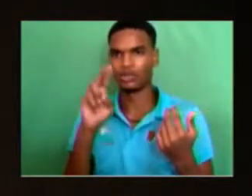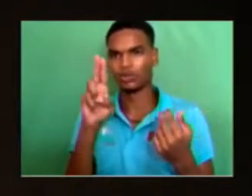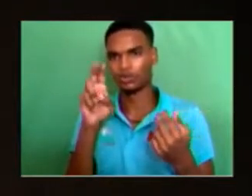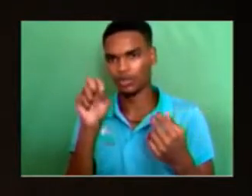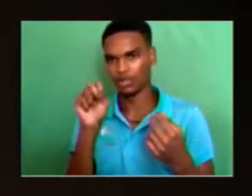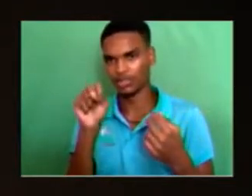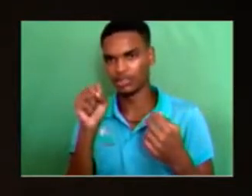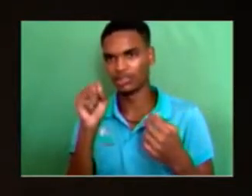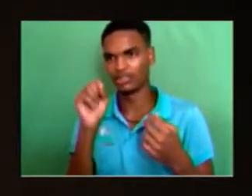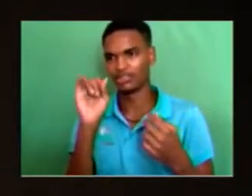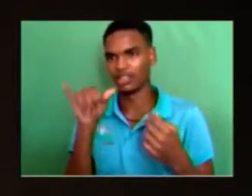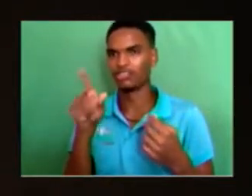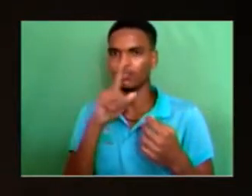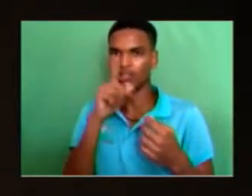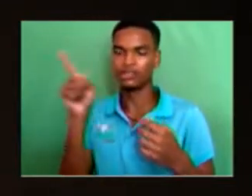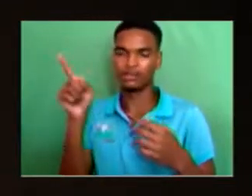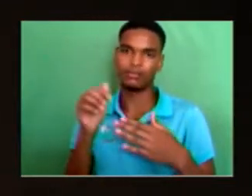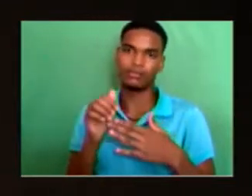primary market,